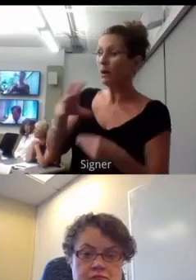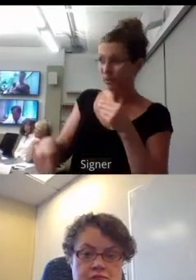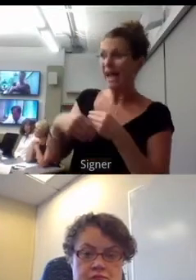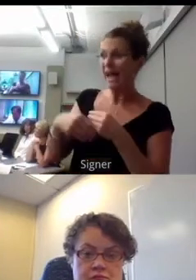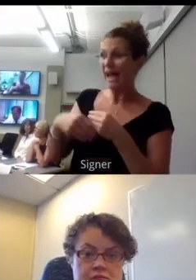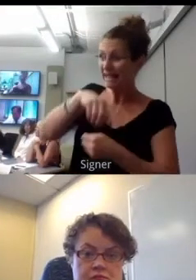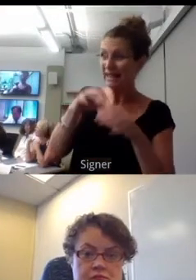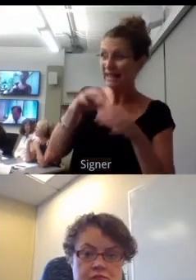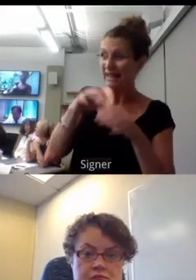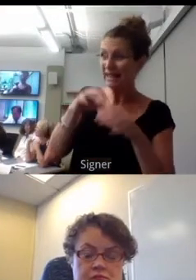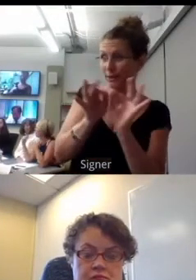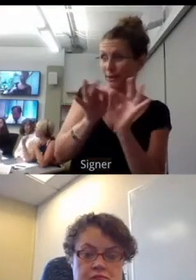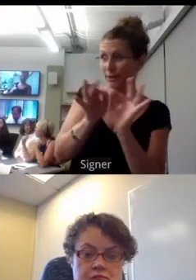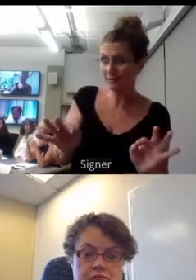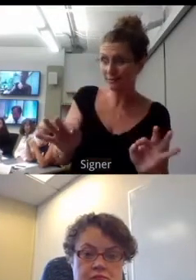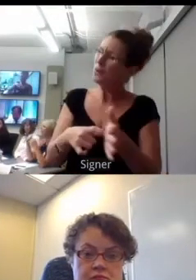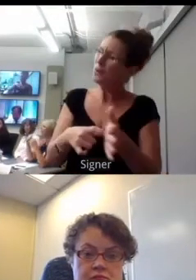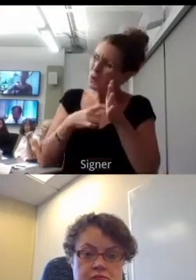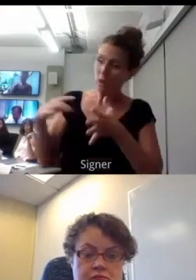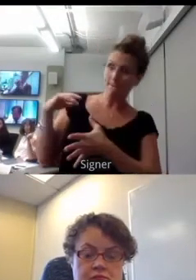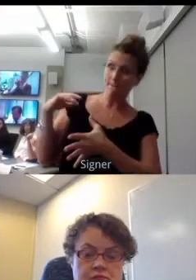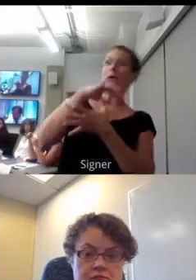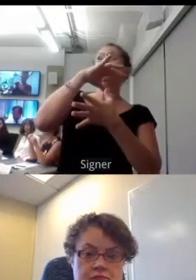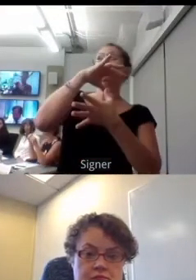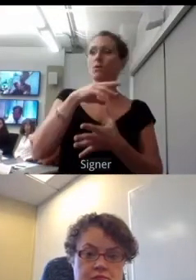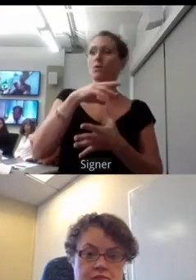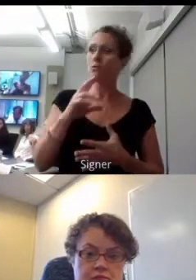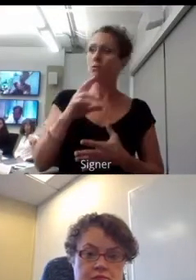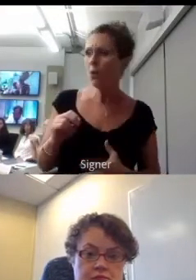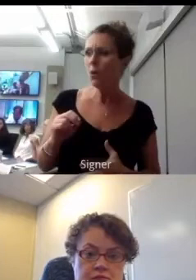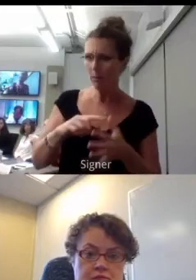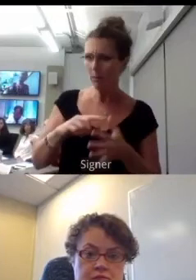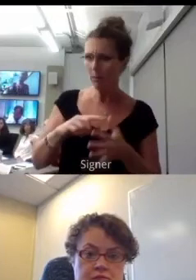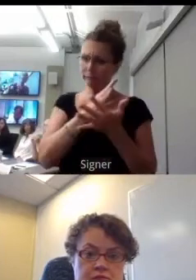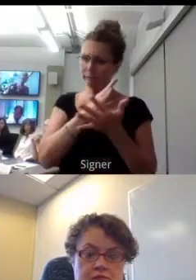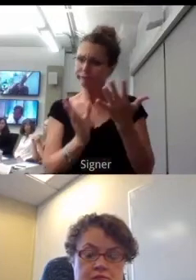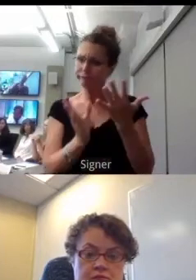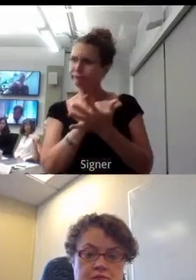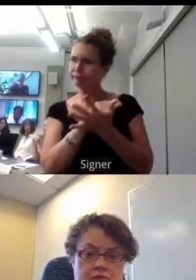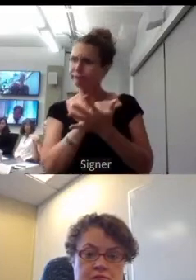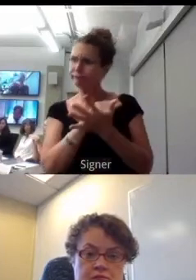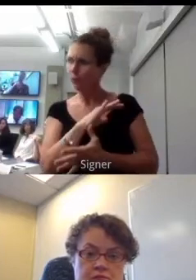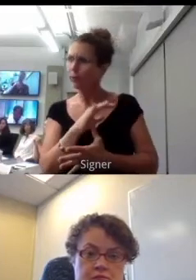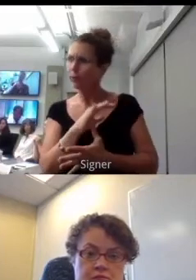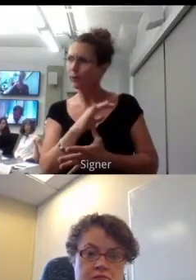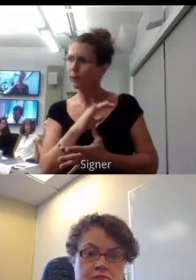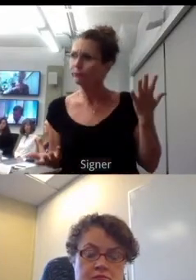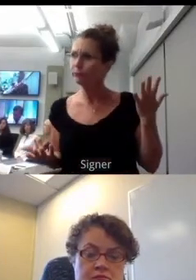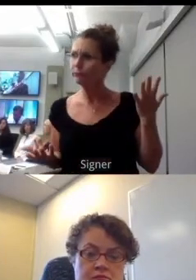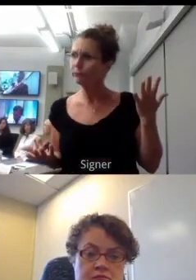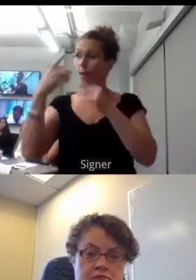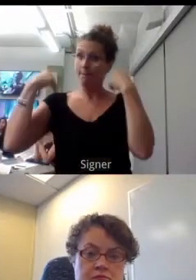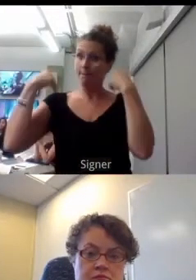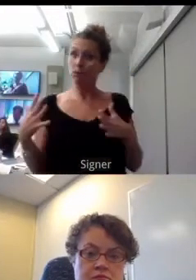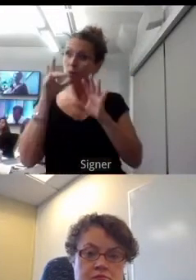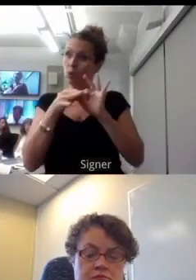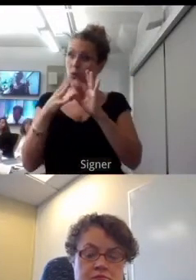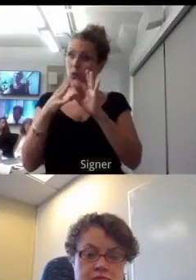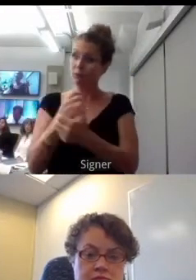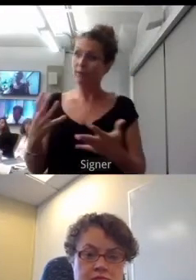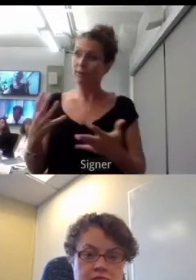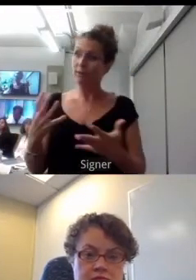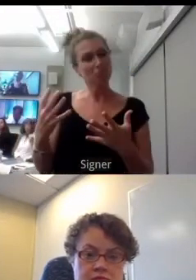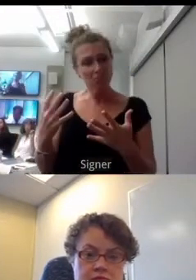going to have, if the decision is that you have one minister that is coordinating all of this, then at least reflect some of the language in the